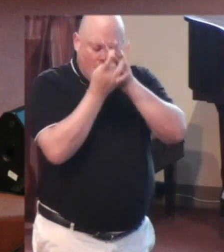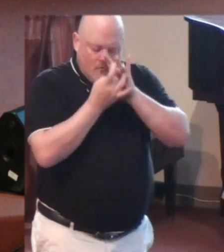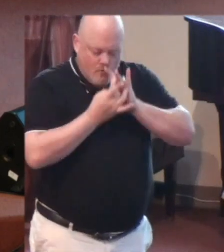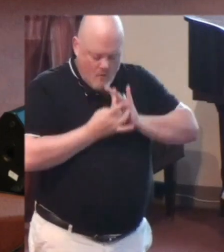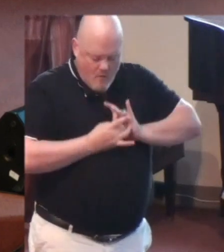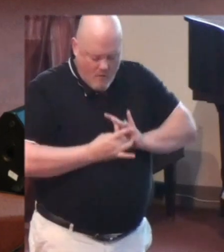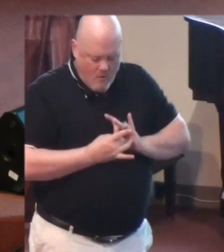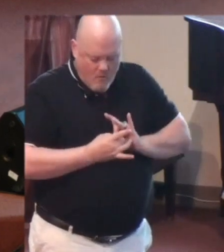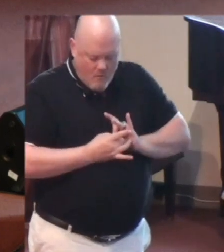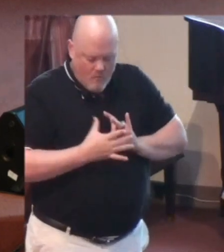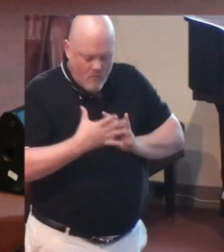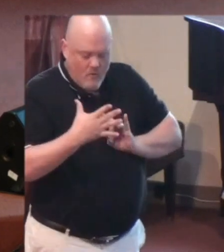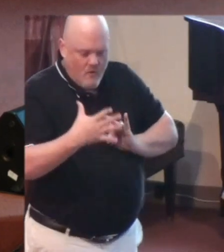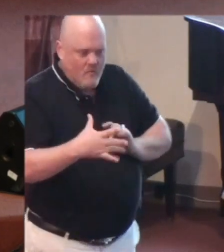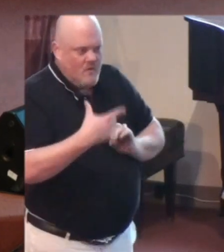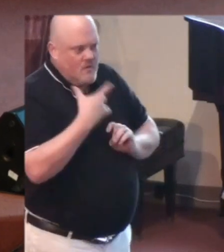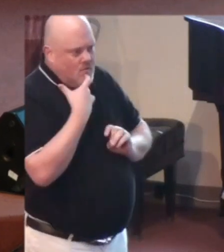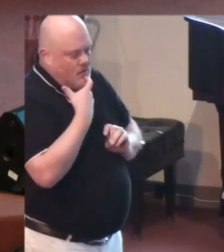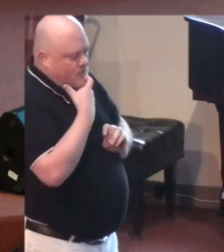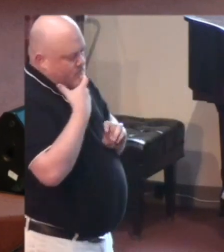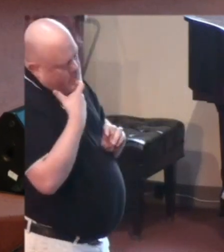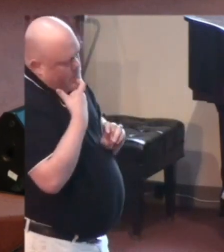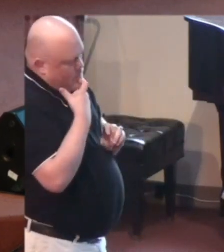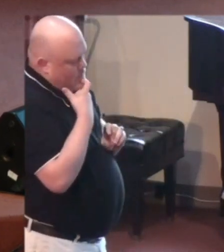Let go. Or be